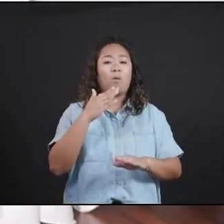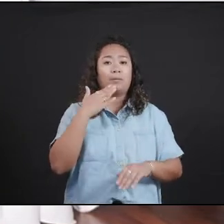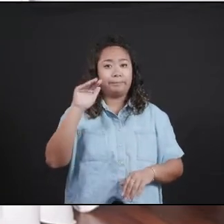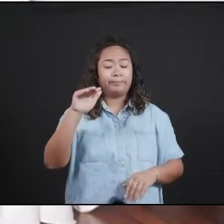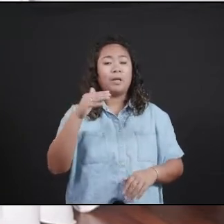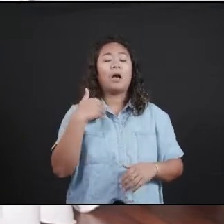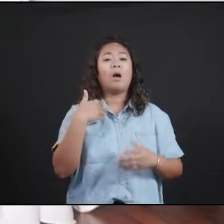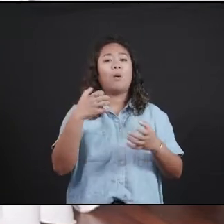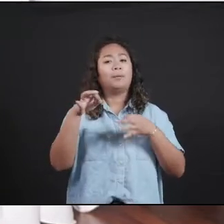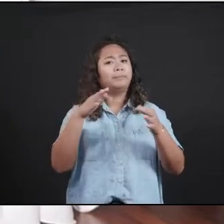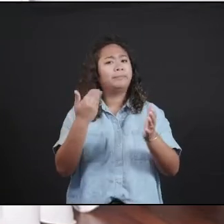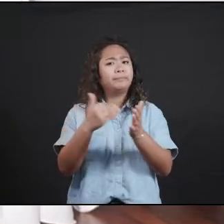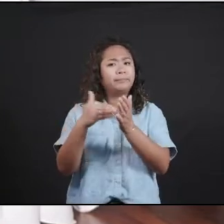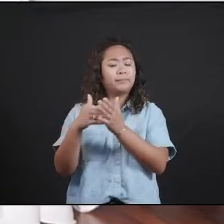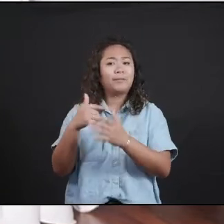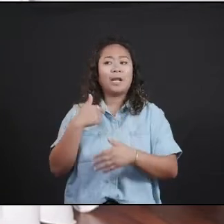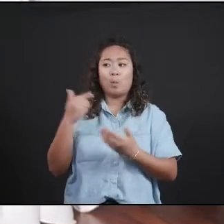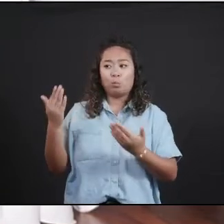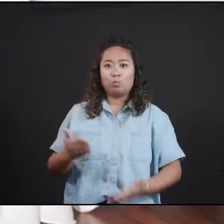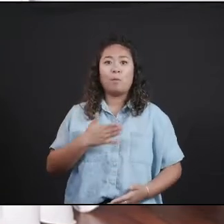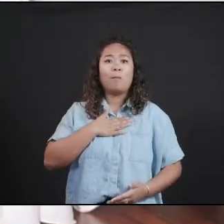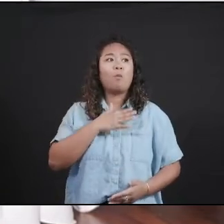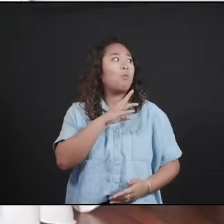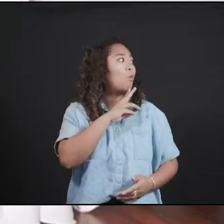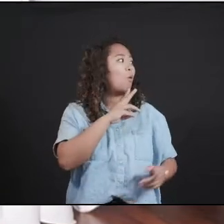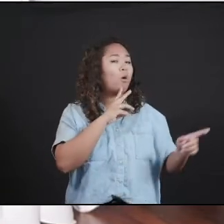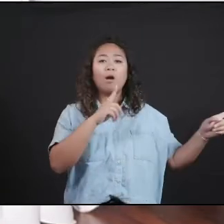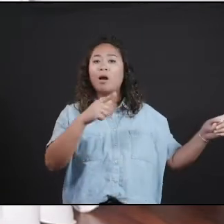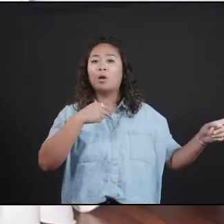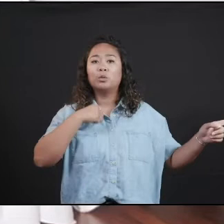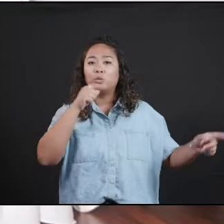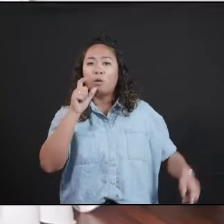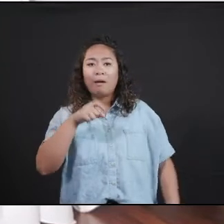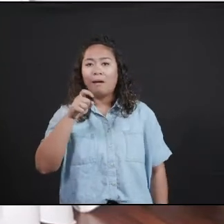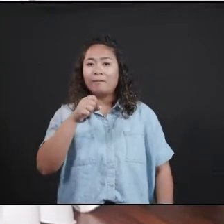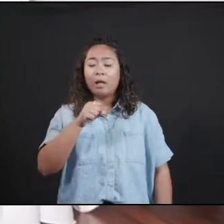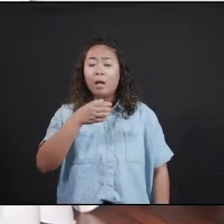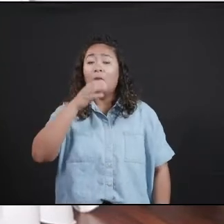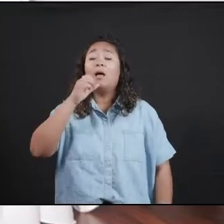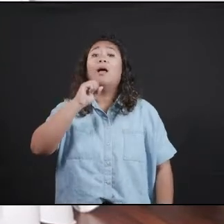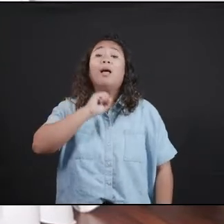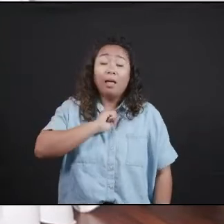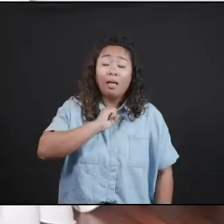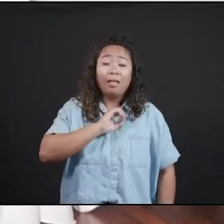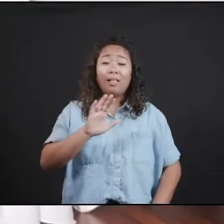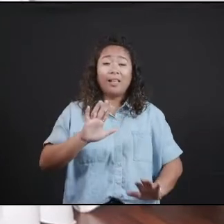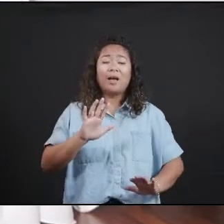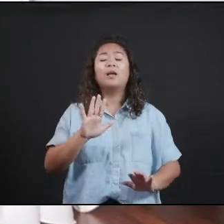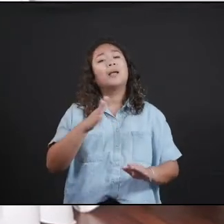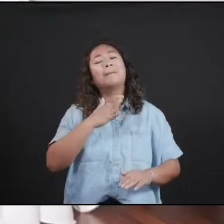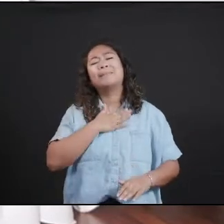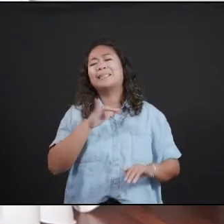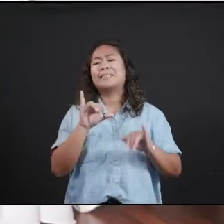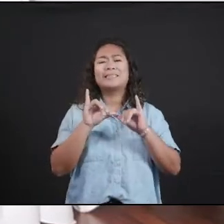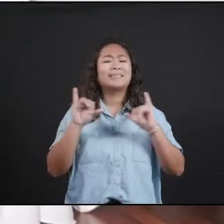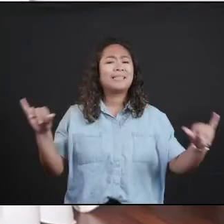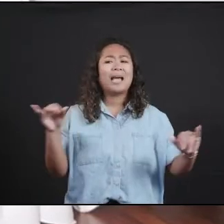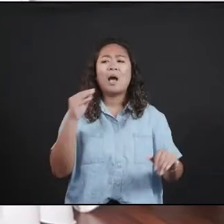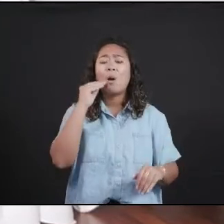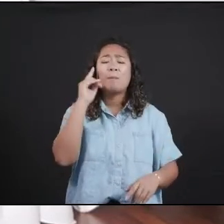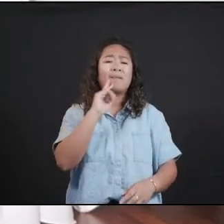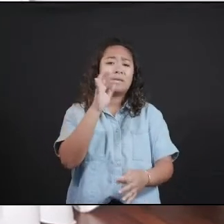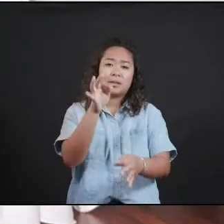go out, we reach out. Of course, a lot of our conversations are now virtual, but we are willing to sit and help you. And yes, We have seen